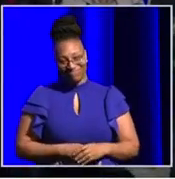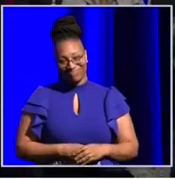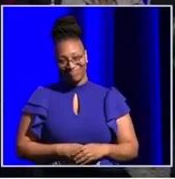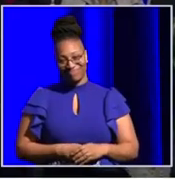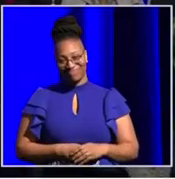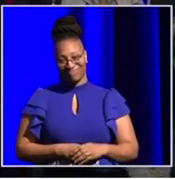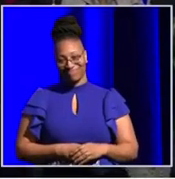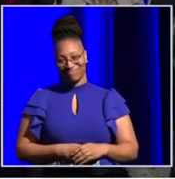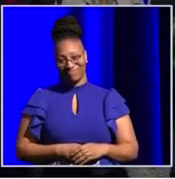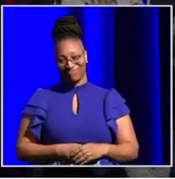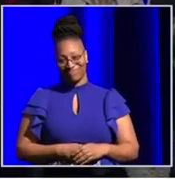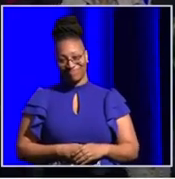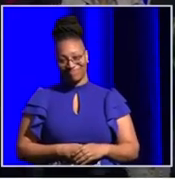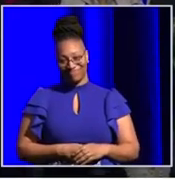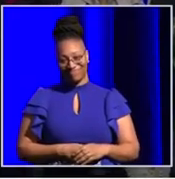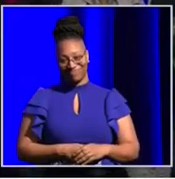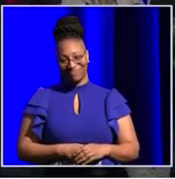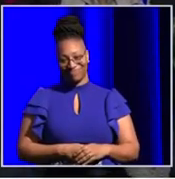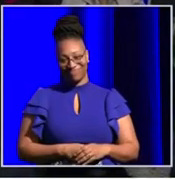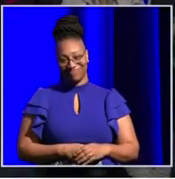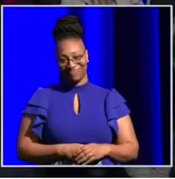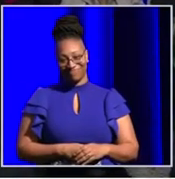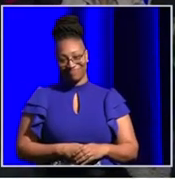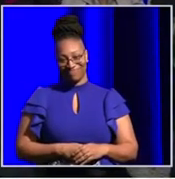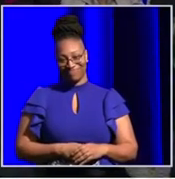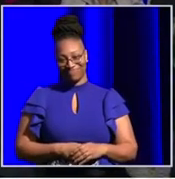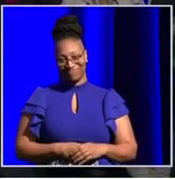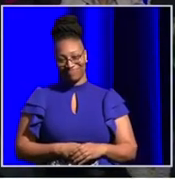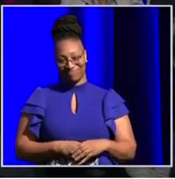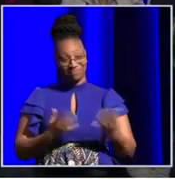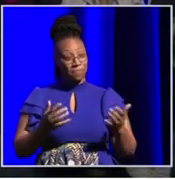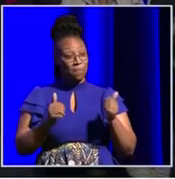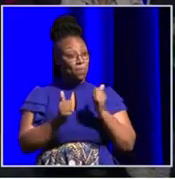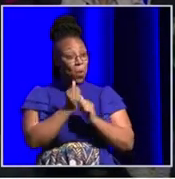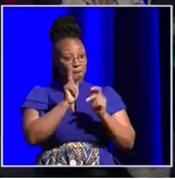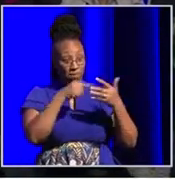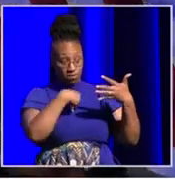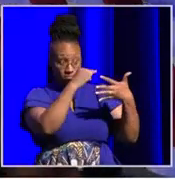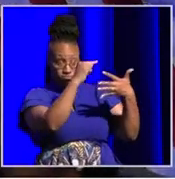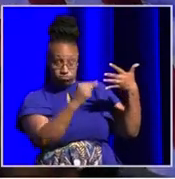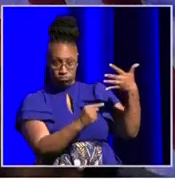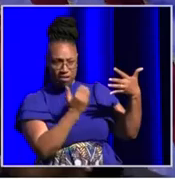And of course, the most important people that I need to thank are the 3 other people that were on the stage